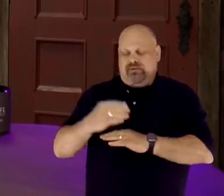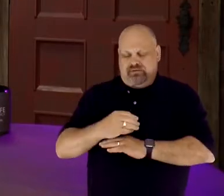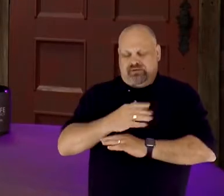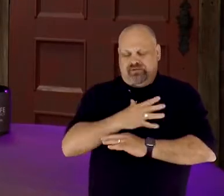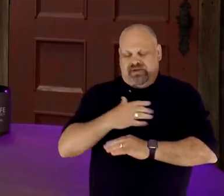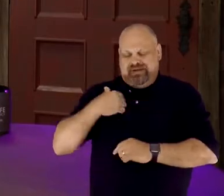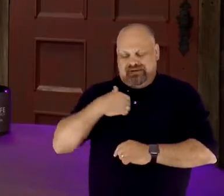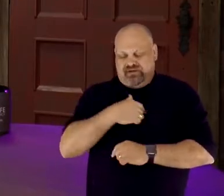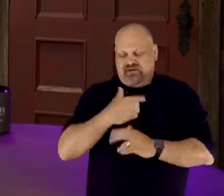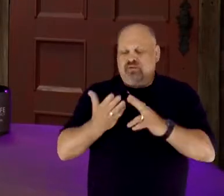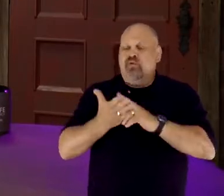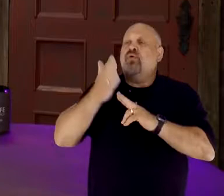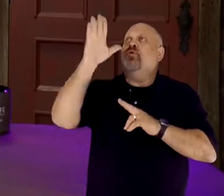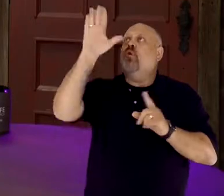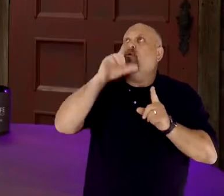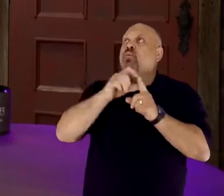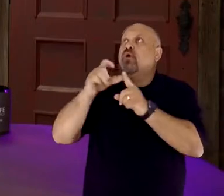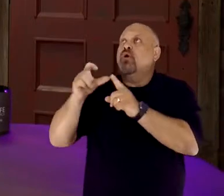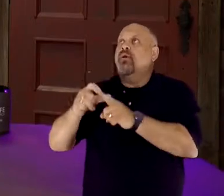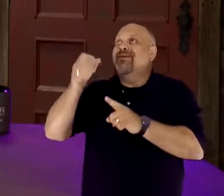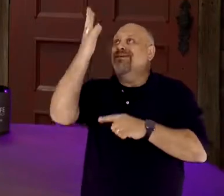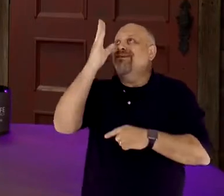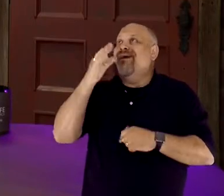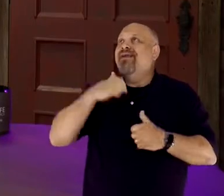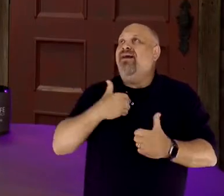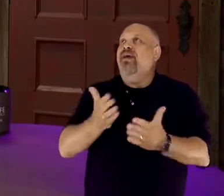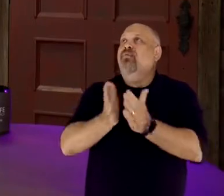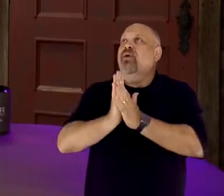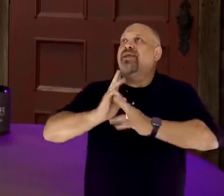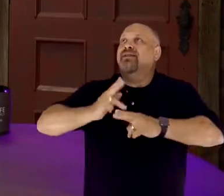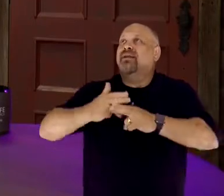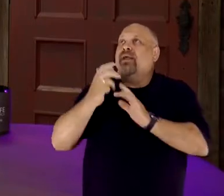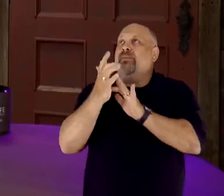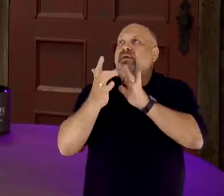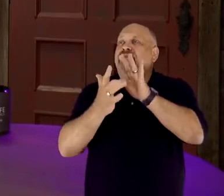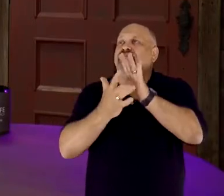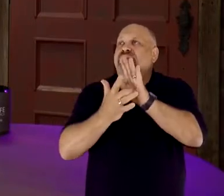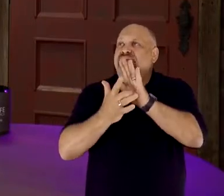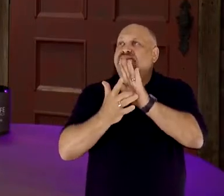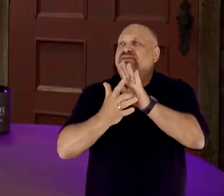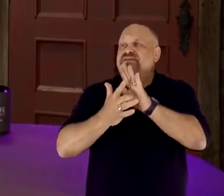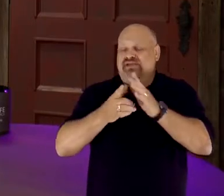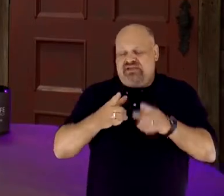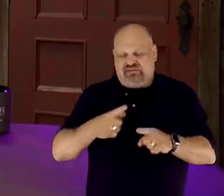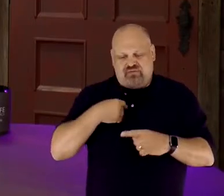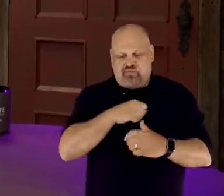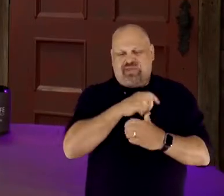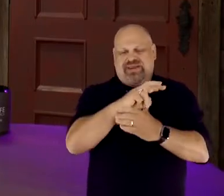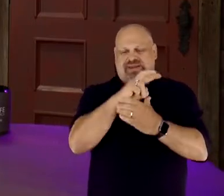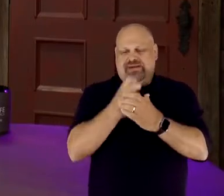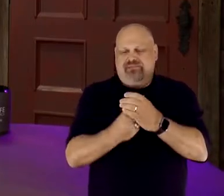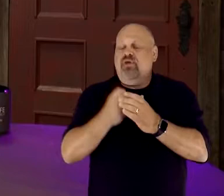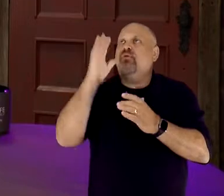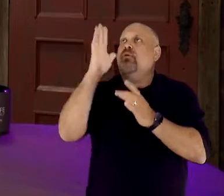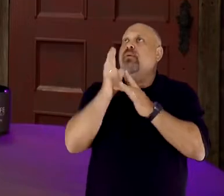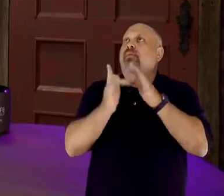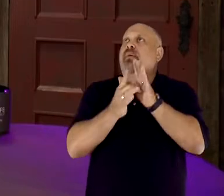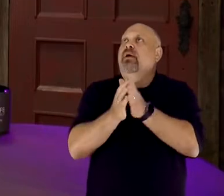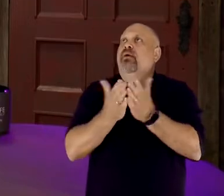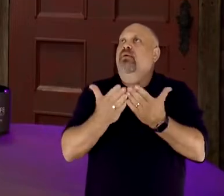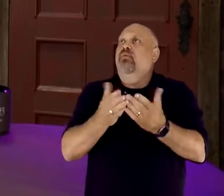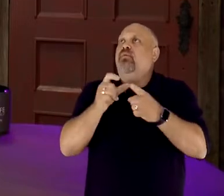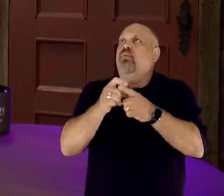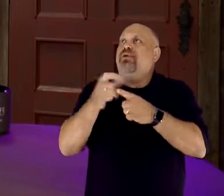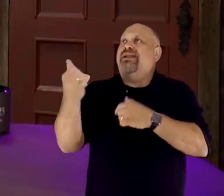speaking to us through your word. God, I pray in the name of Jesus that as we dive into your word today, you